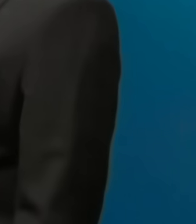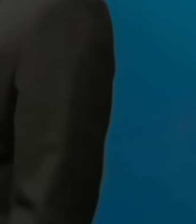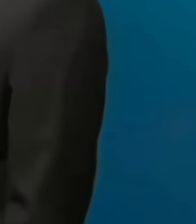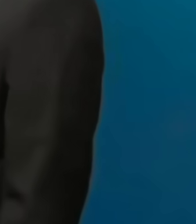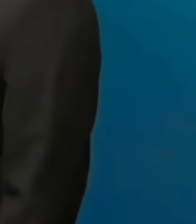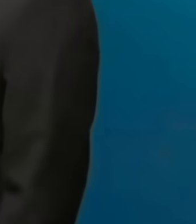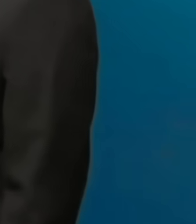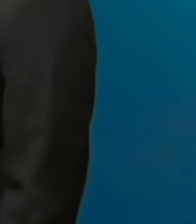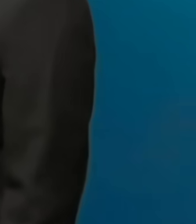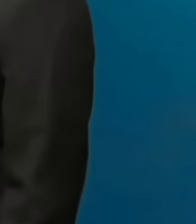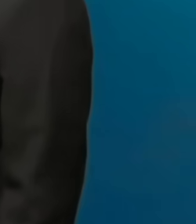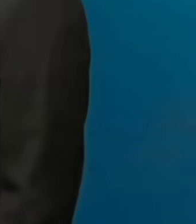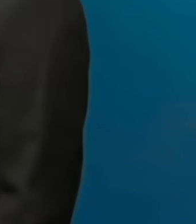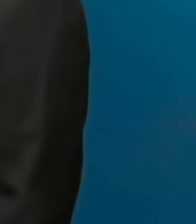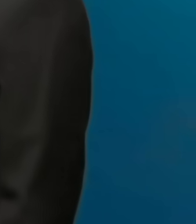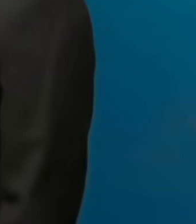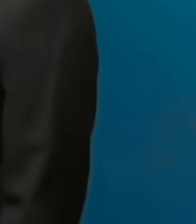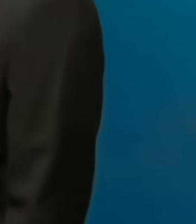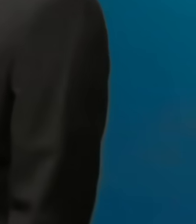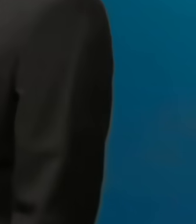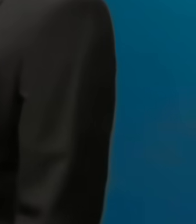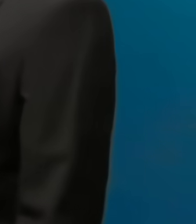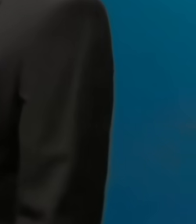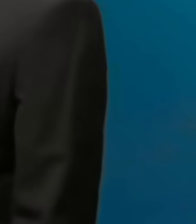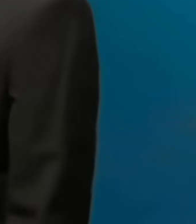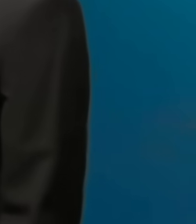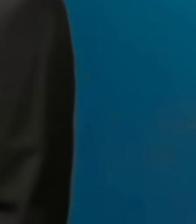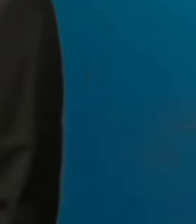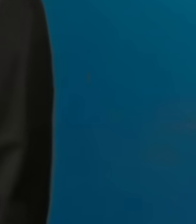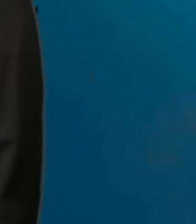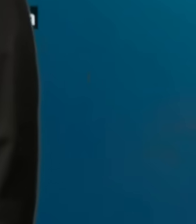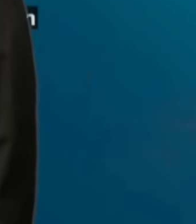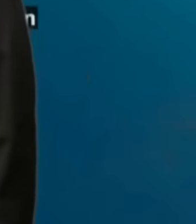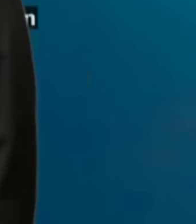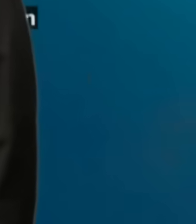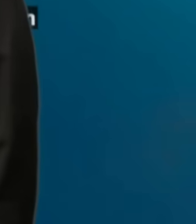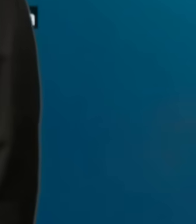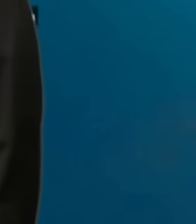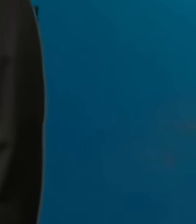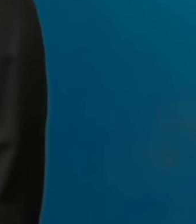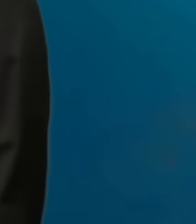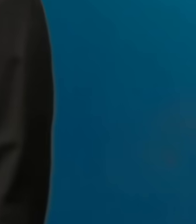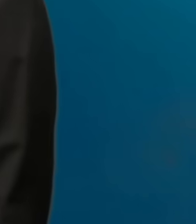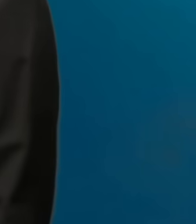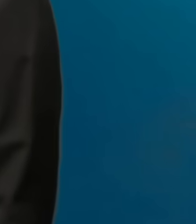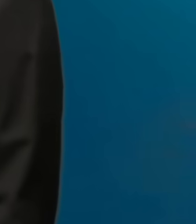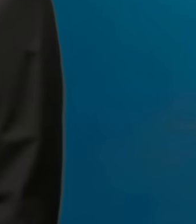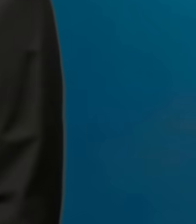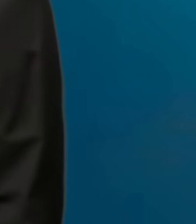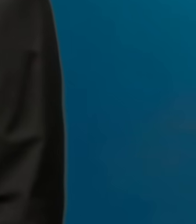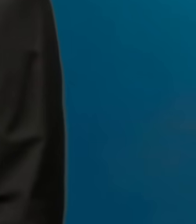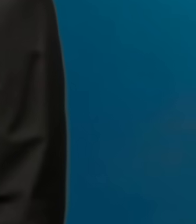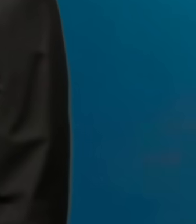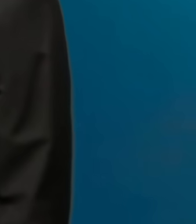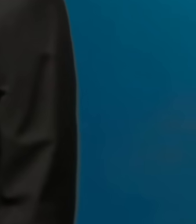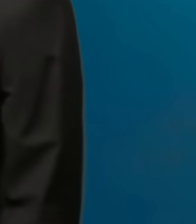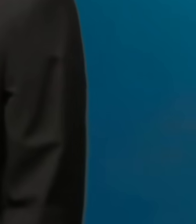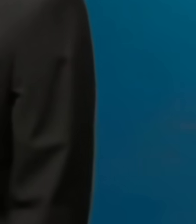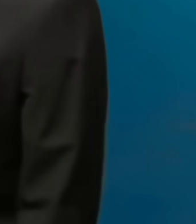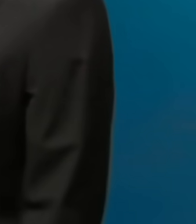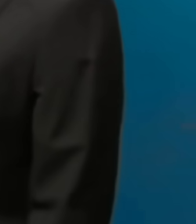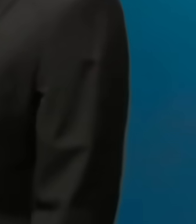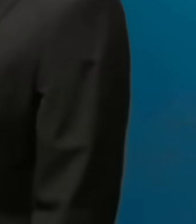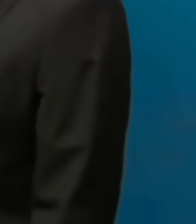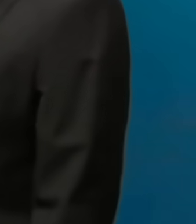bjalo batelo tša boso ba re lemoša gabotse gore magašo a re tlhokomeleng re ka ba le lewatle leo le tlhafilego gona ka dikarolong tša ka bo Cape Town go le ka lepopong la ka borwa